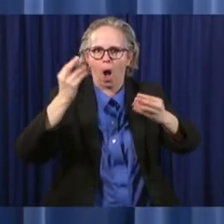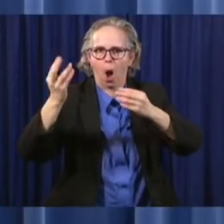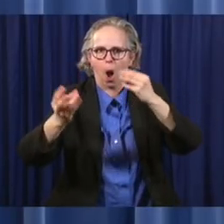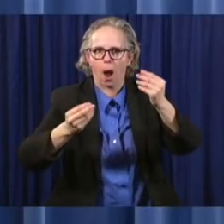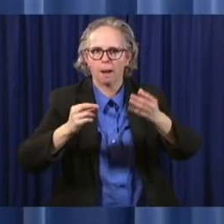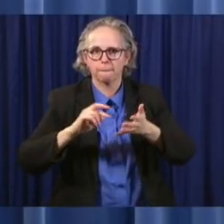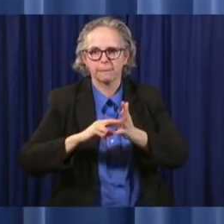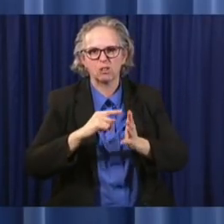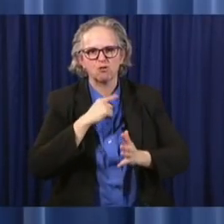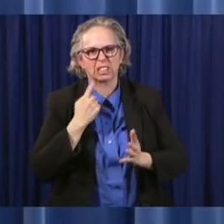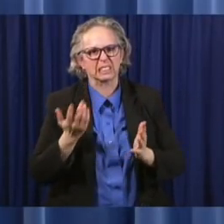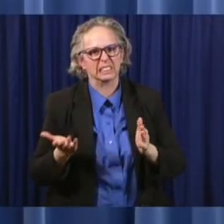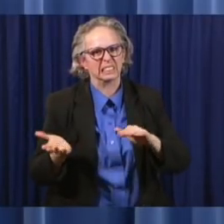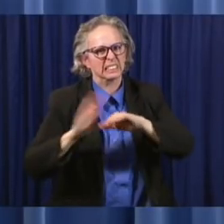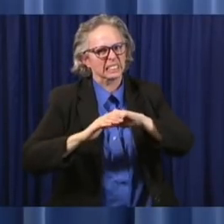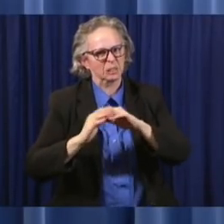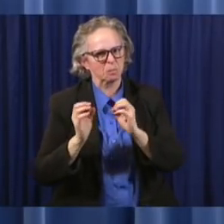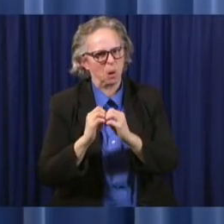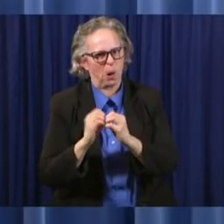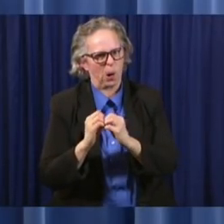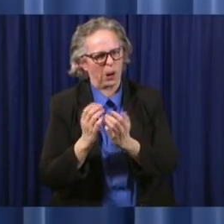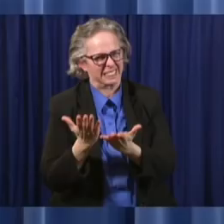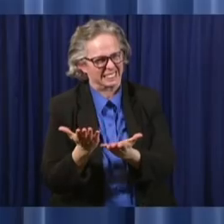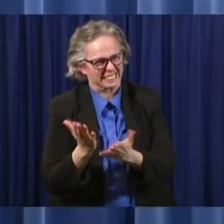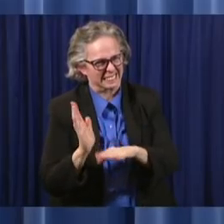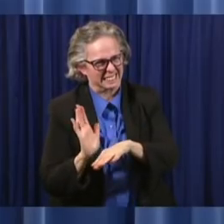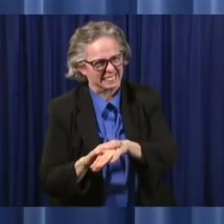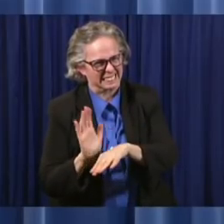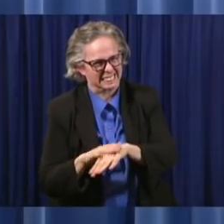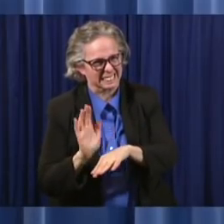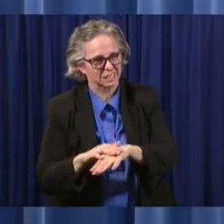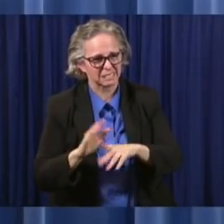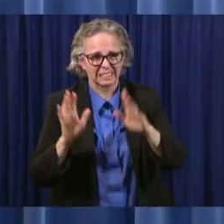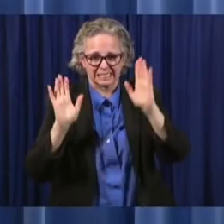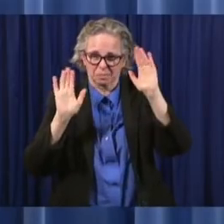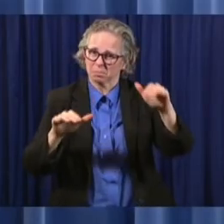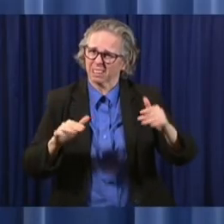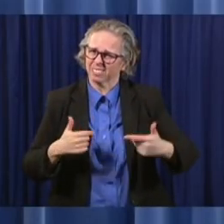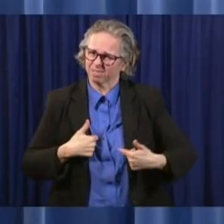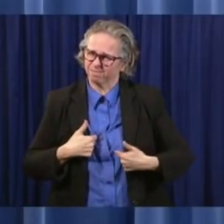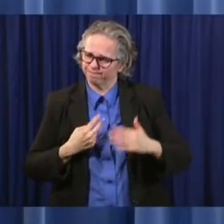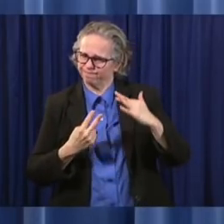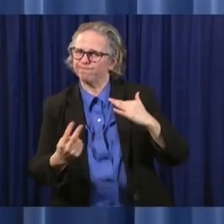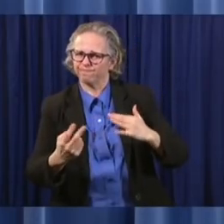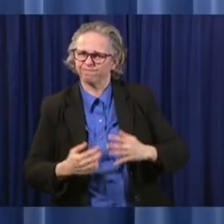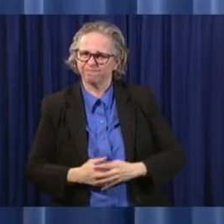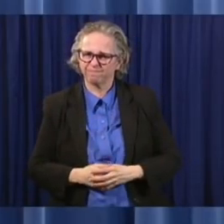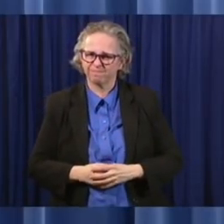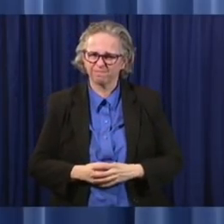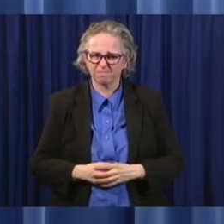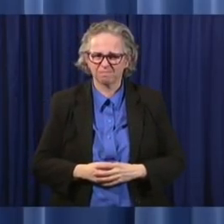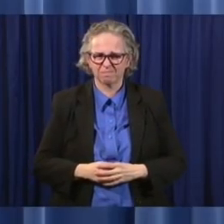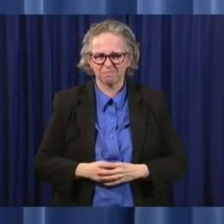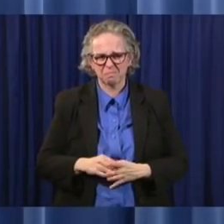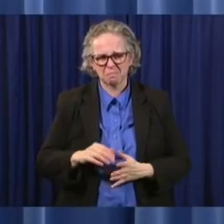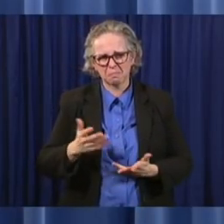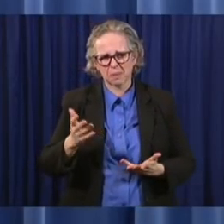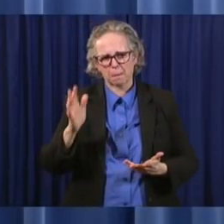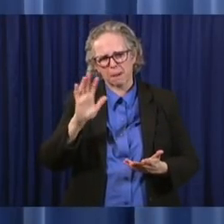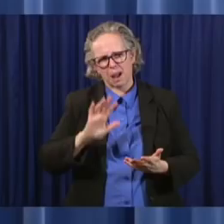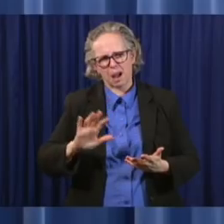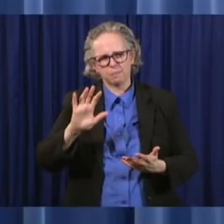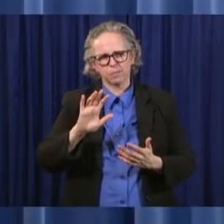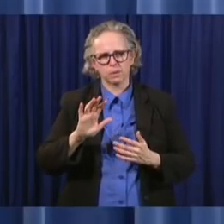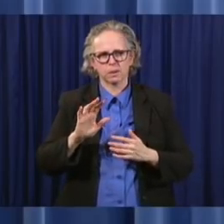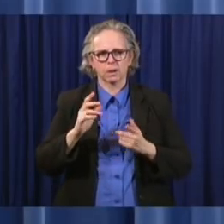That we can expect. We are now, we think, at about a 1-to-1 ratio,